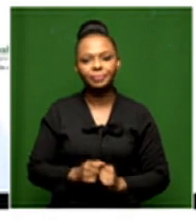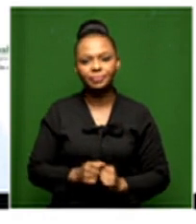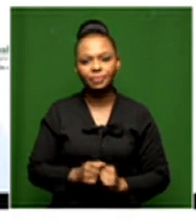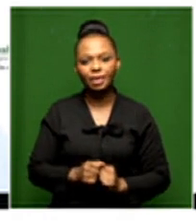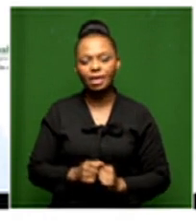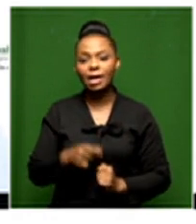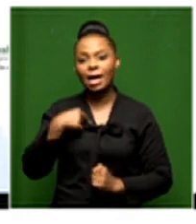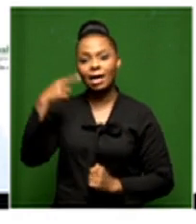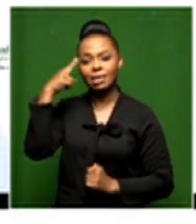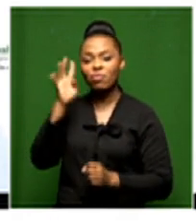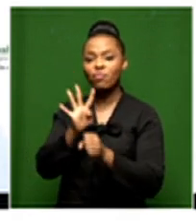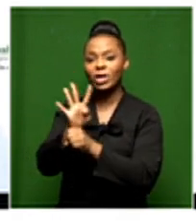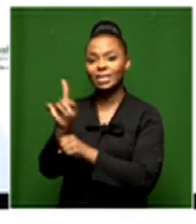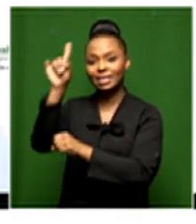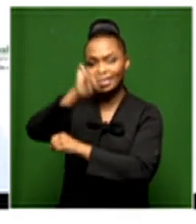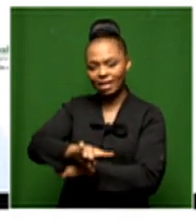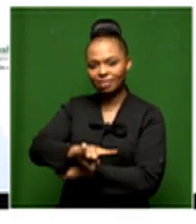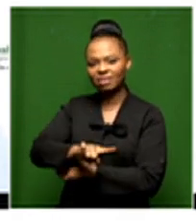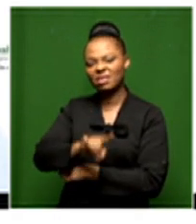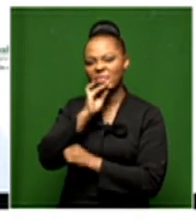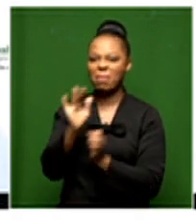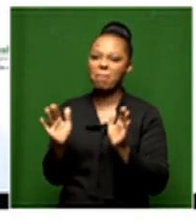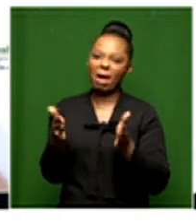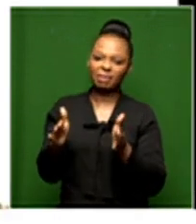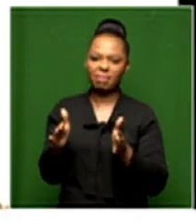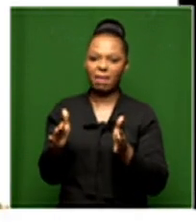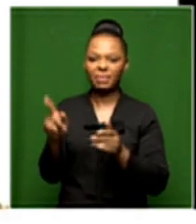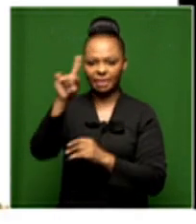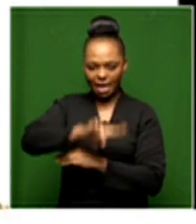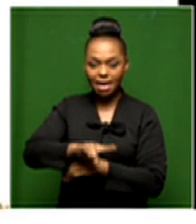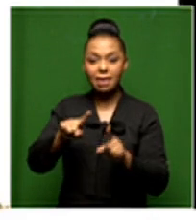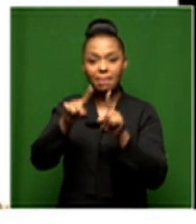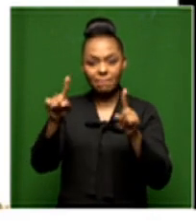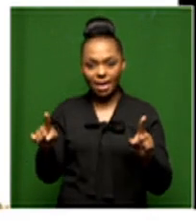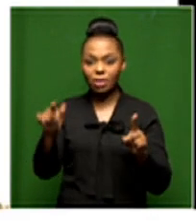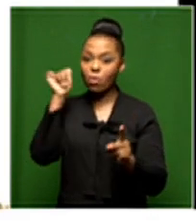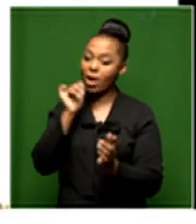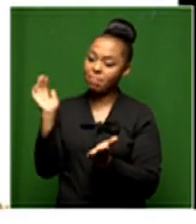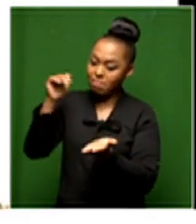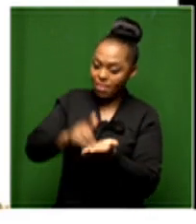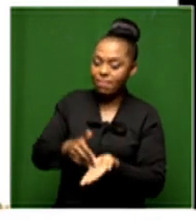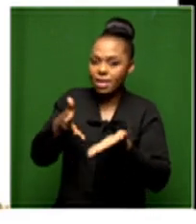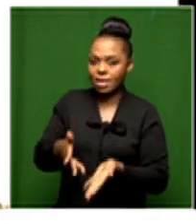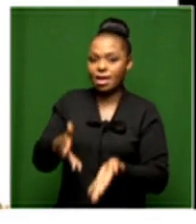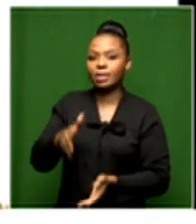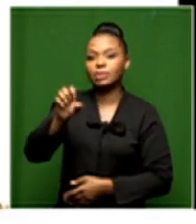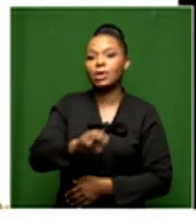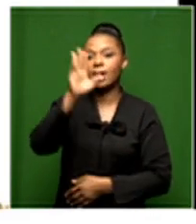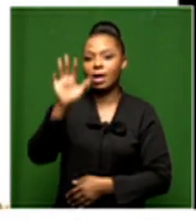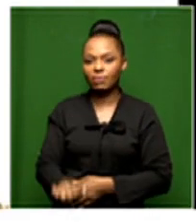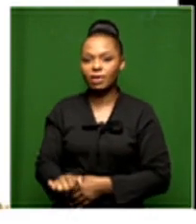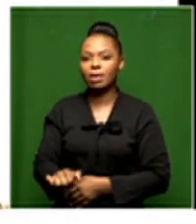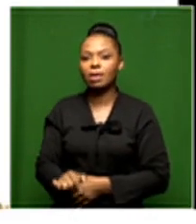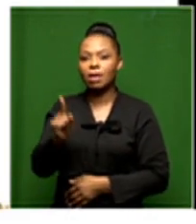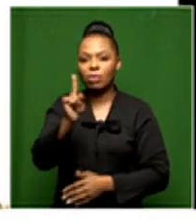Yeah, I think the 14 days is probably a maximum, but the process is once it arrives in South Africa, it will be taken